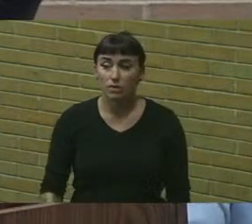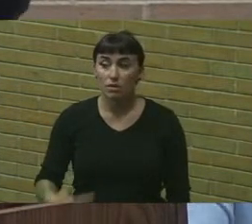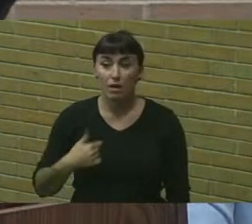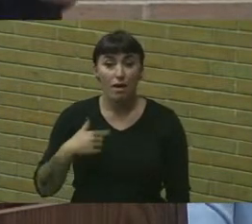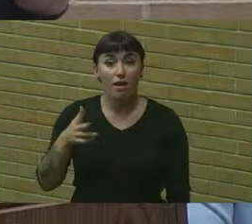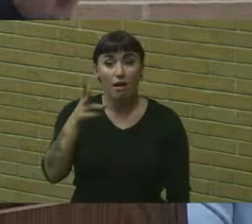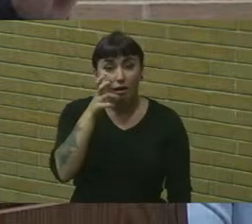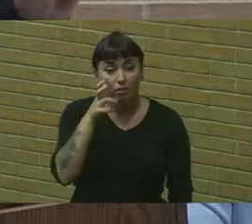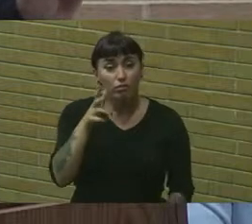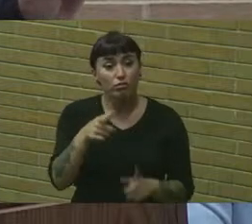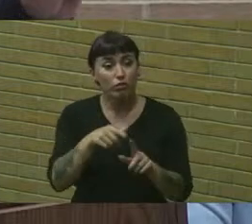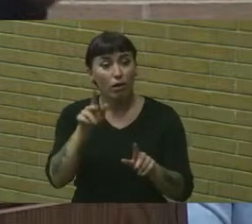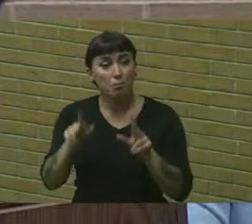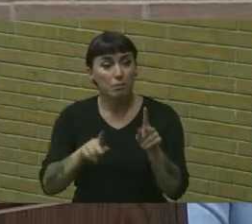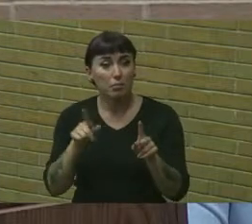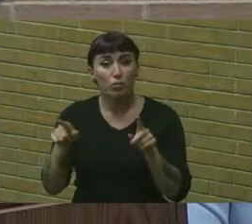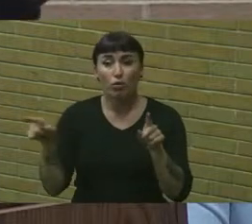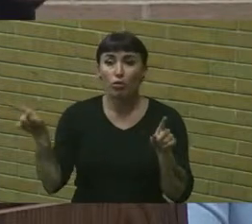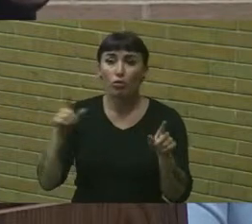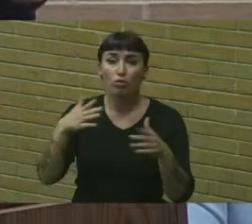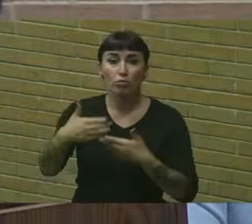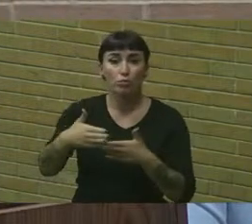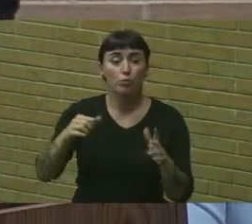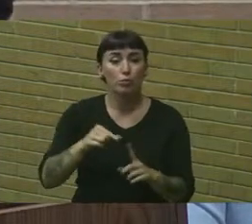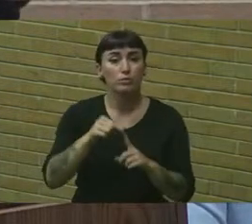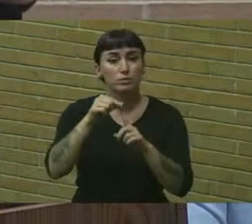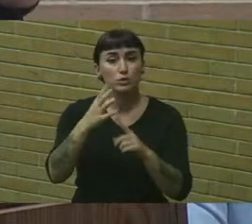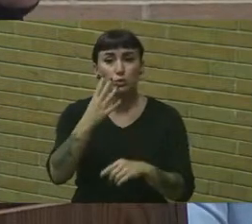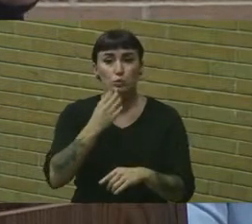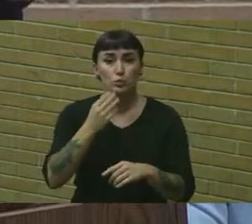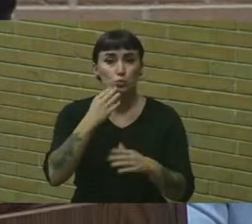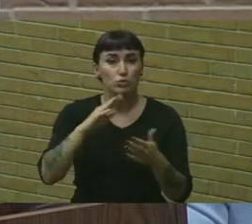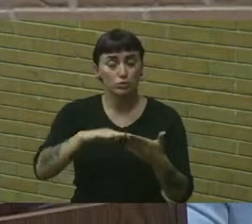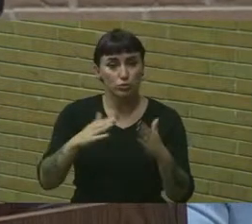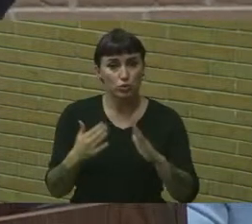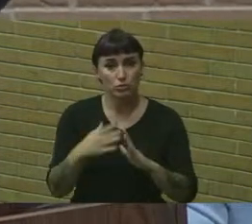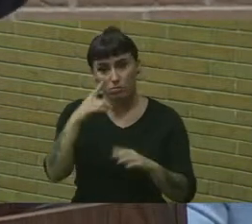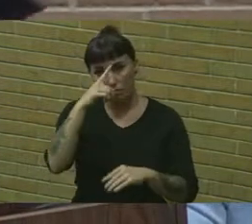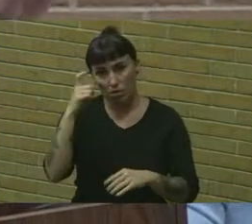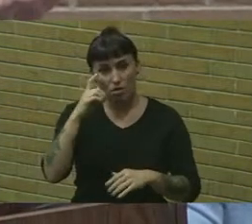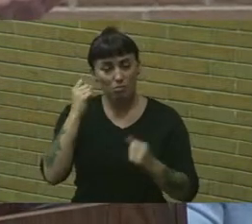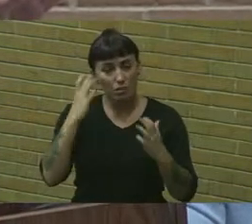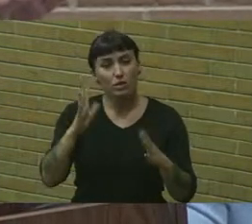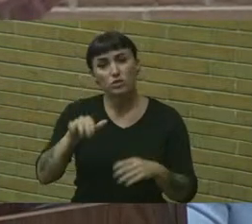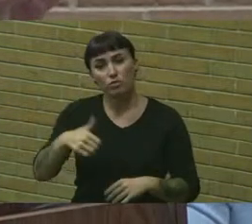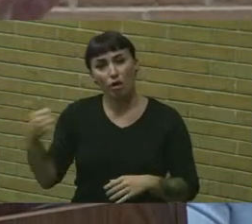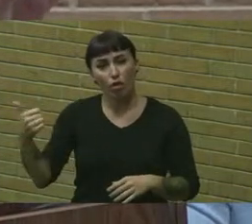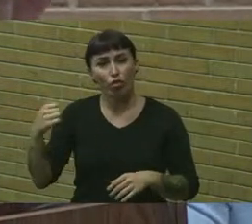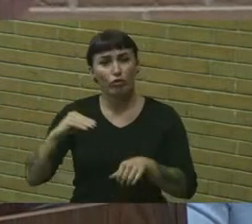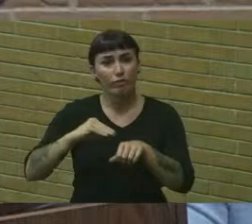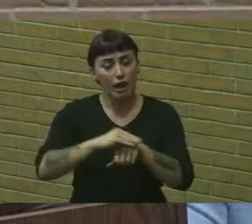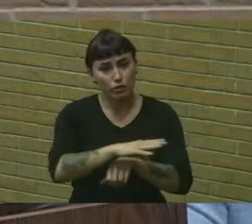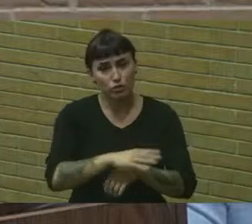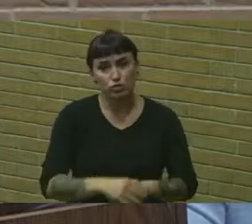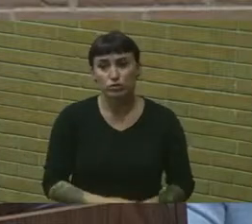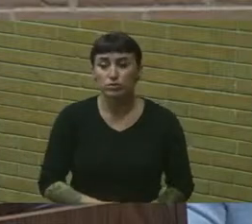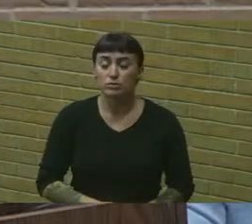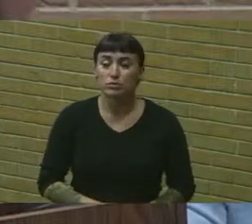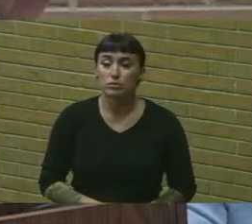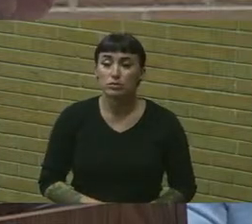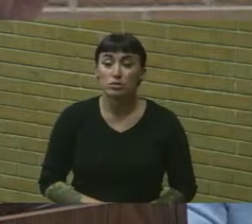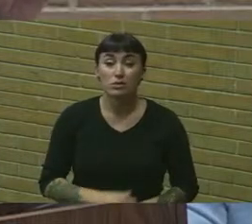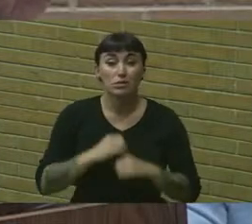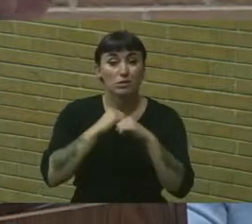hear from people in this room, especially in the Jewish community, because of a whole bunch of other factors, that